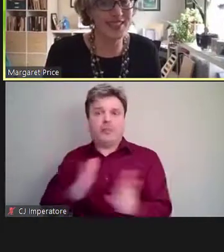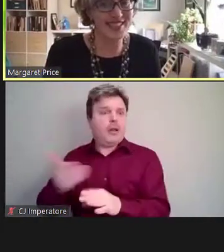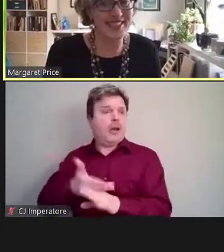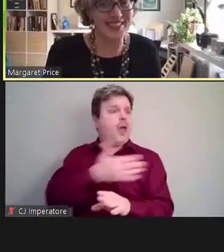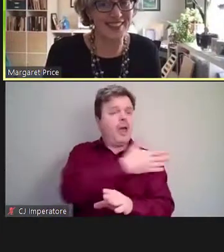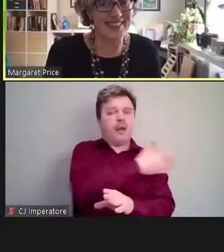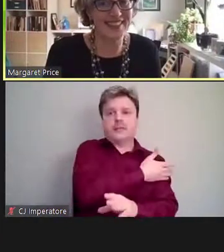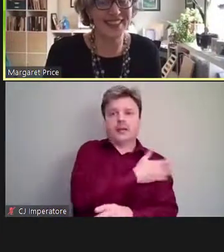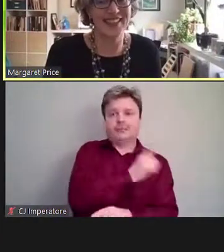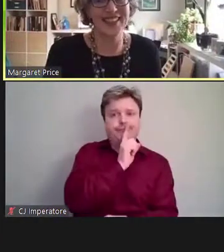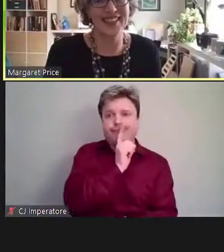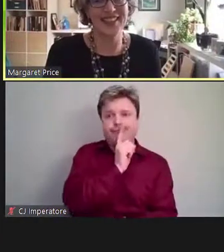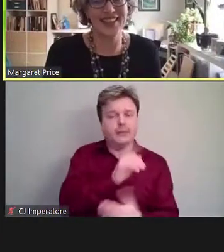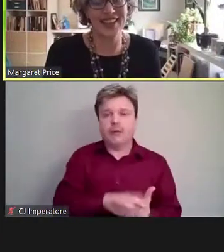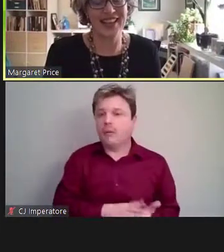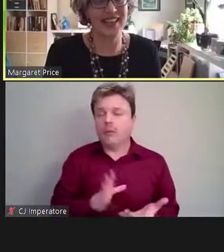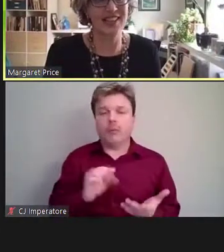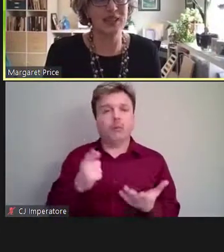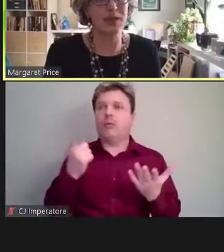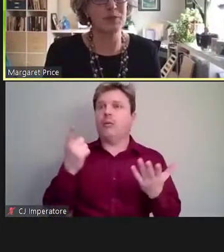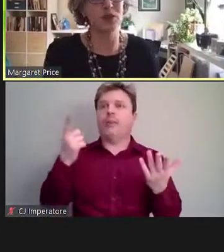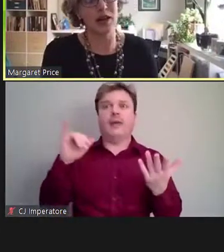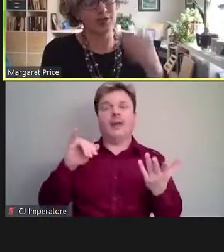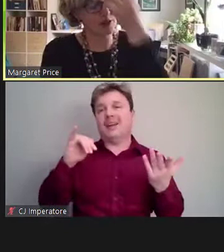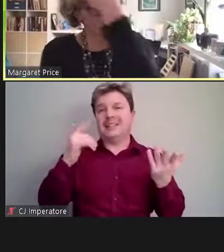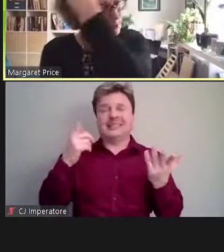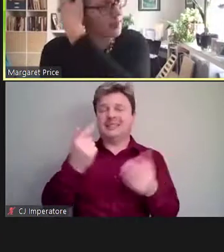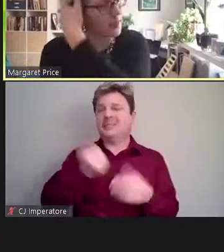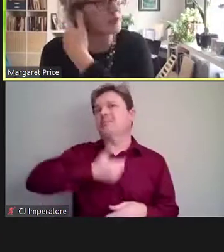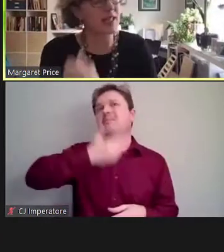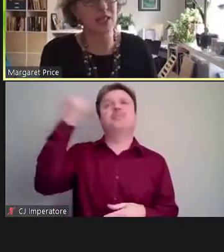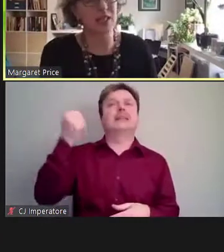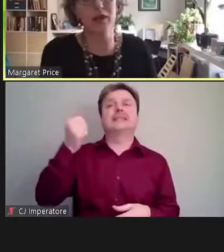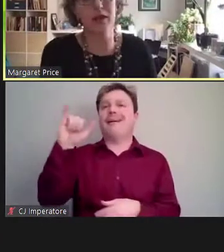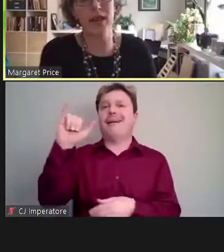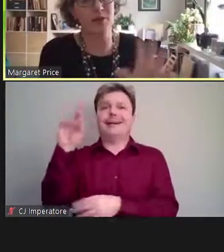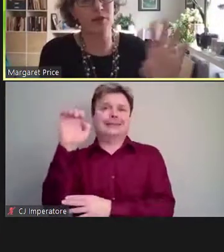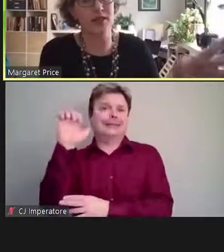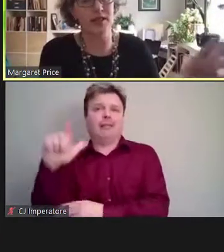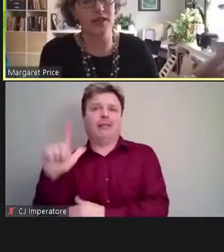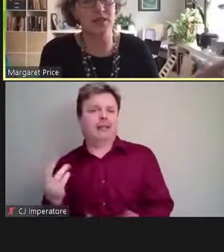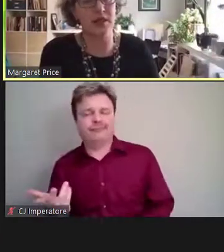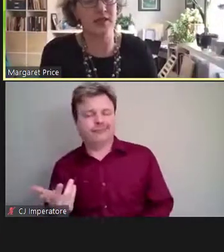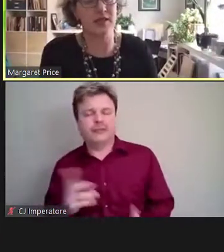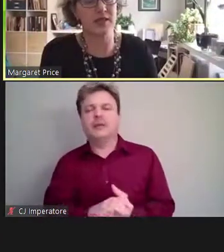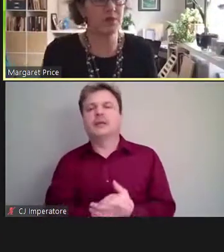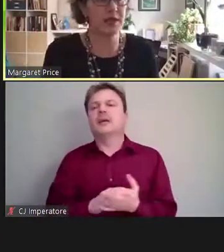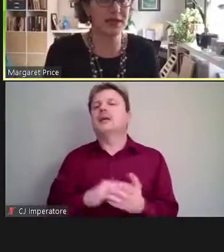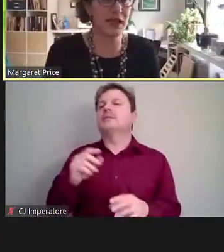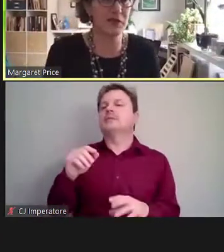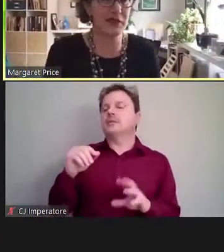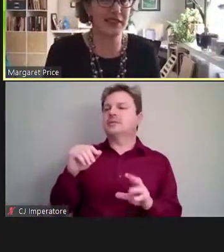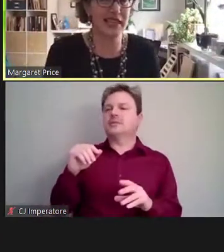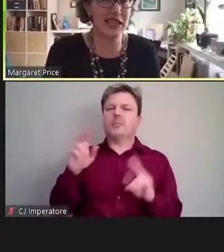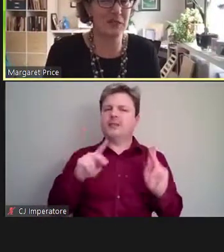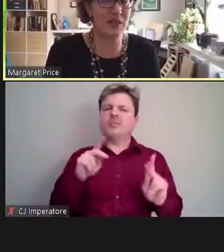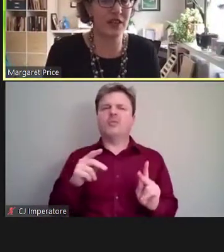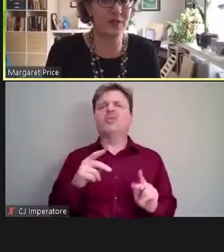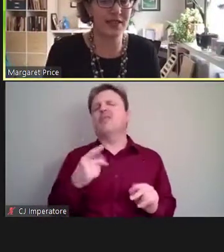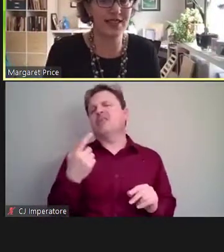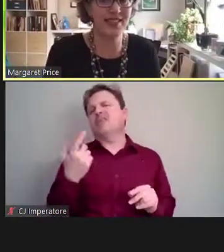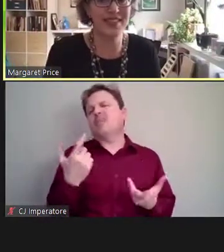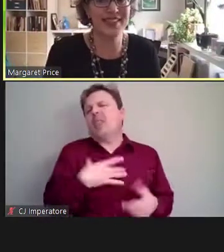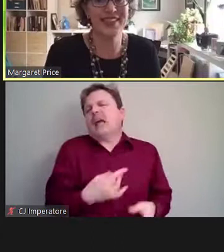unfolds ideally. And I think people are often quite fond of saying, well, that process is messy, but then not really letting it be